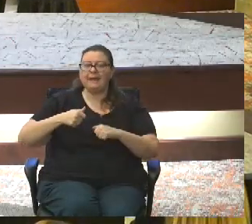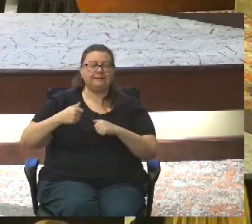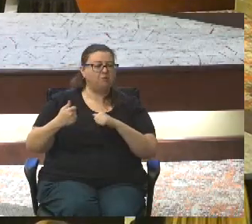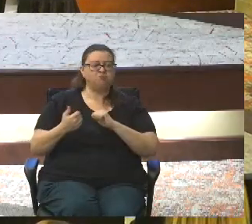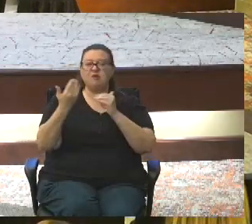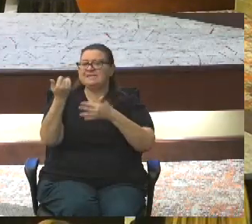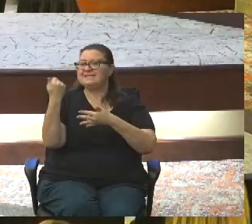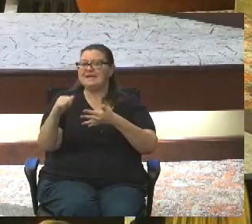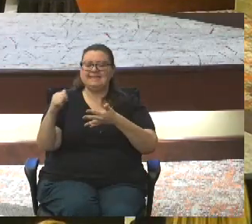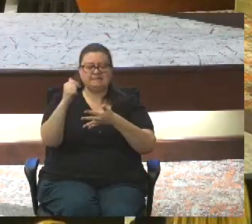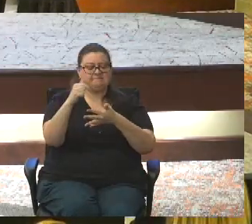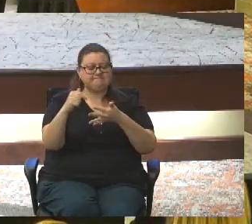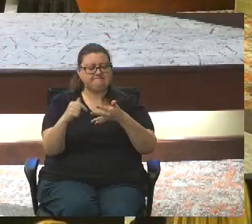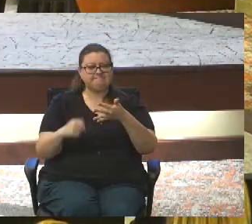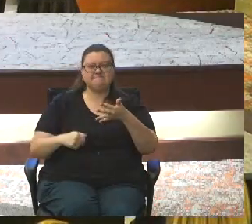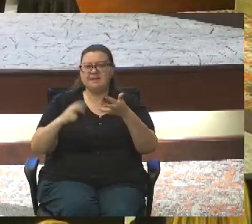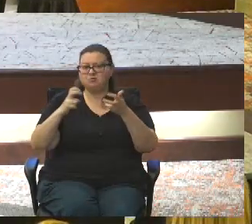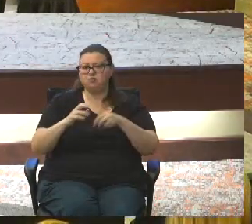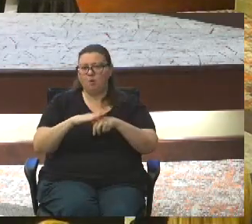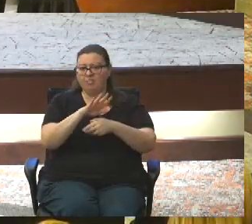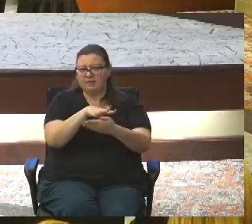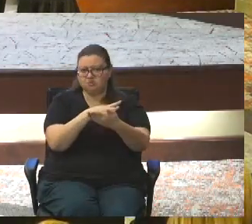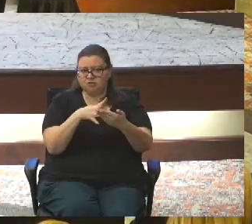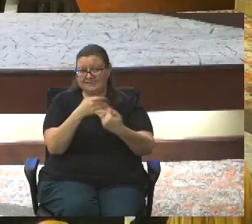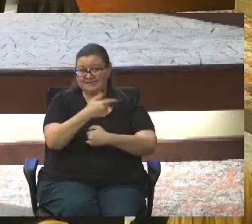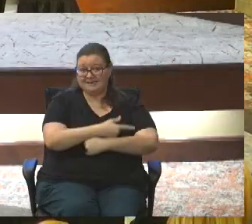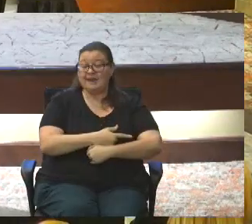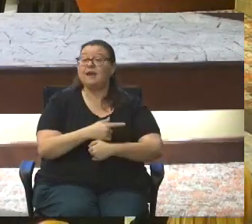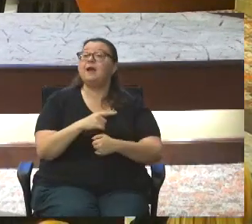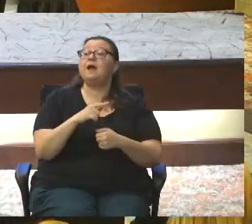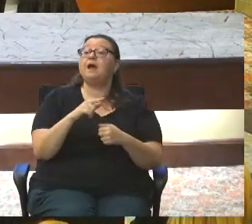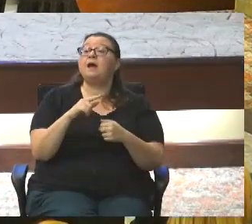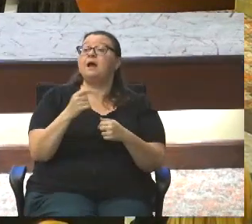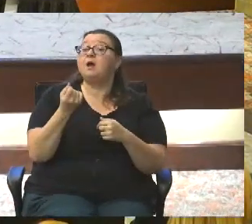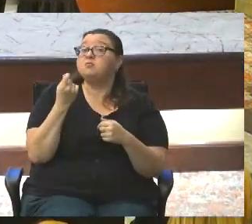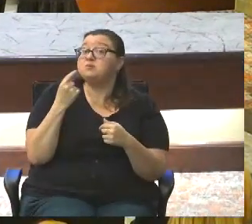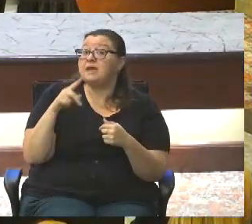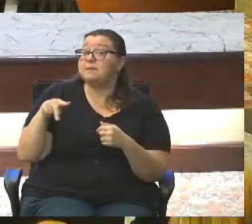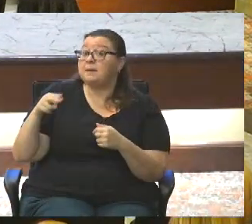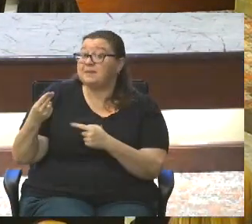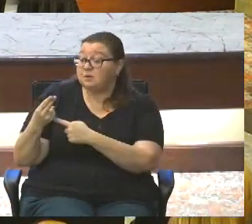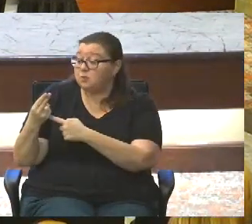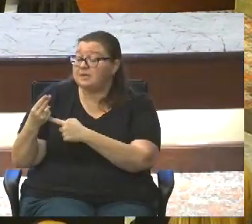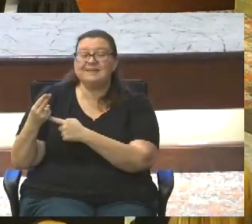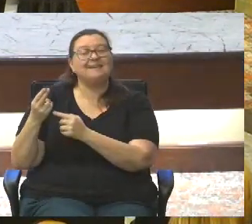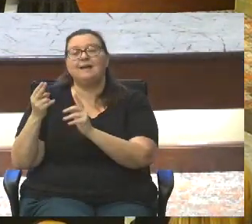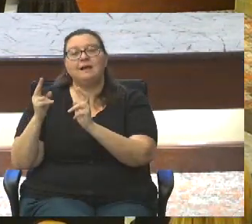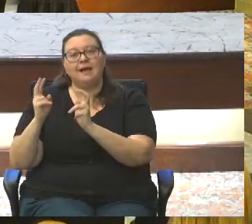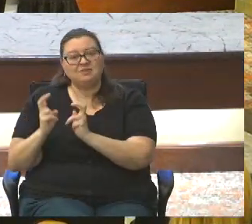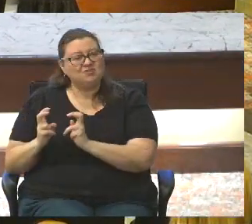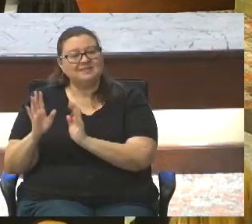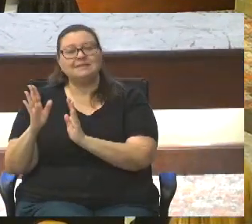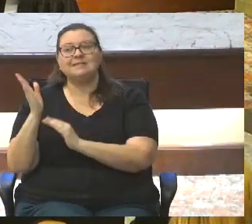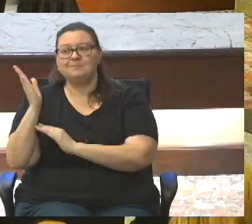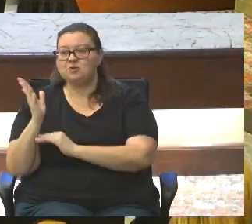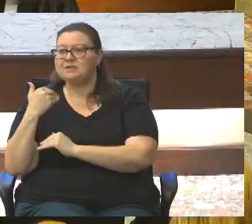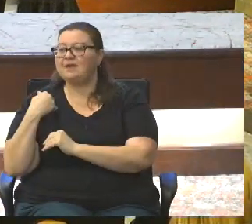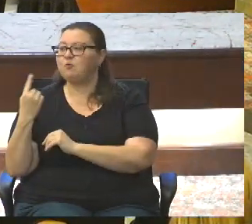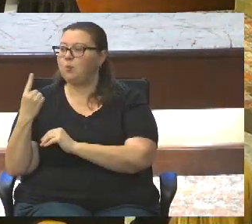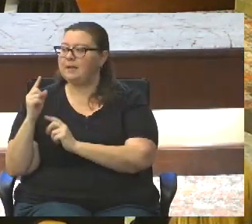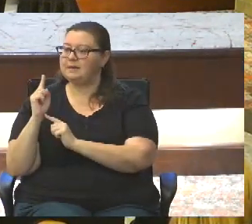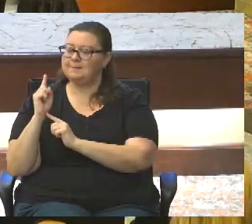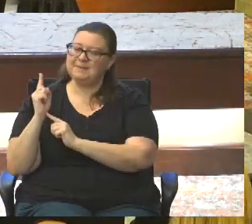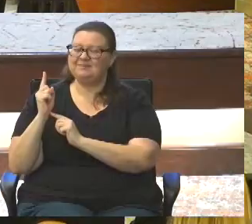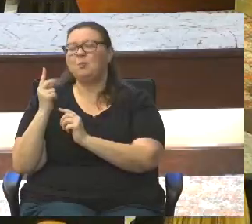agenda item during the hearing of visitors portion of the agenda. On items other than public hearings, speakers will be allotted 1 3-minute